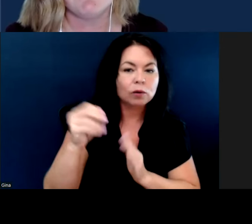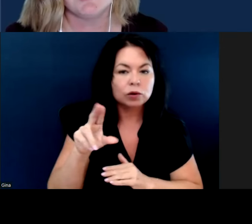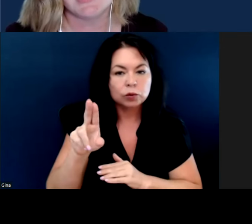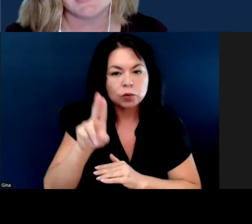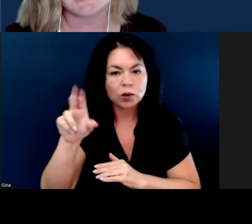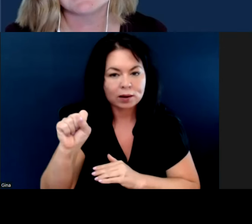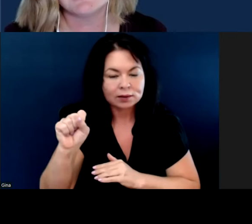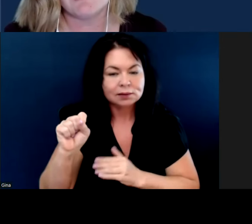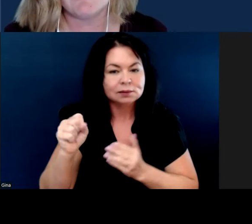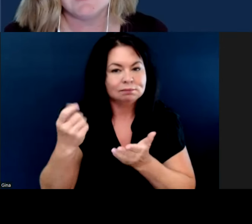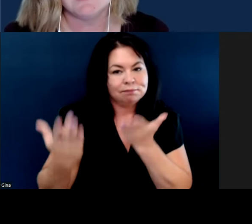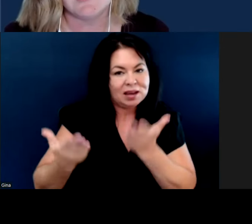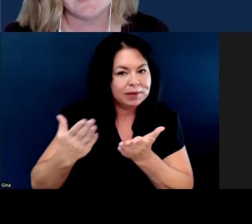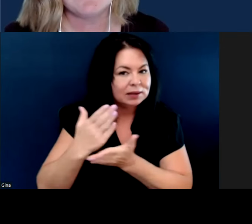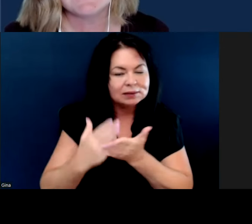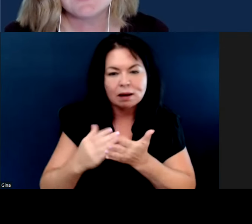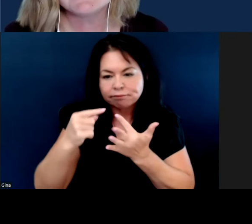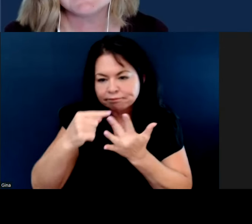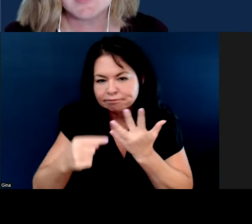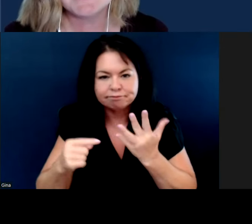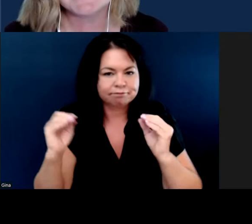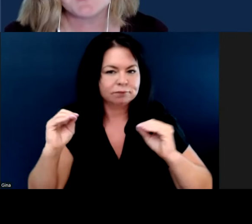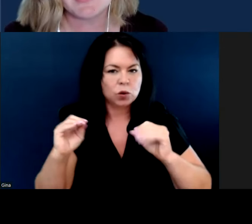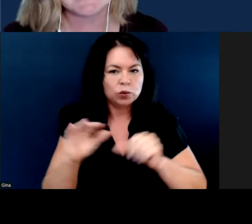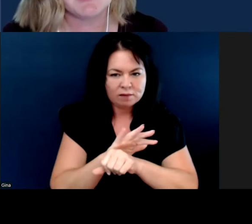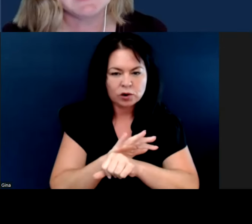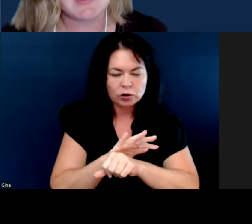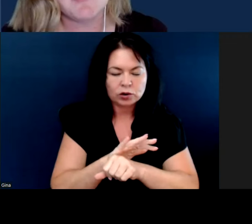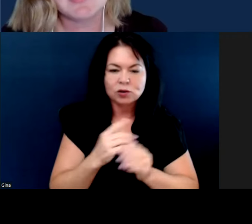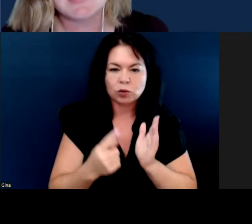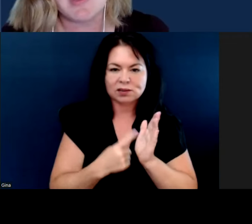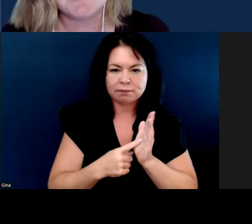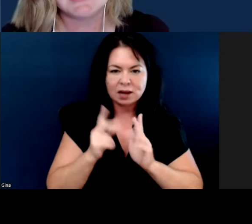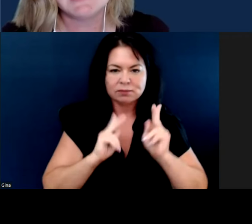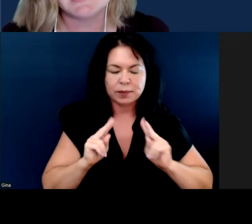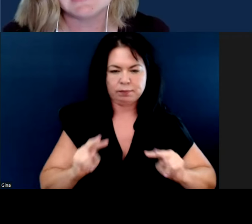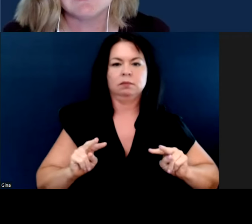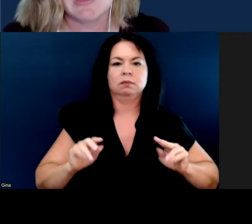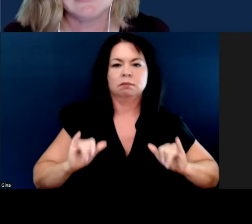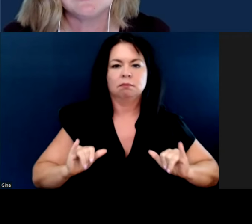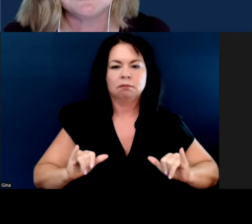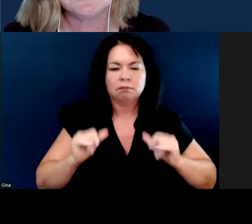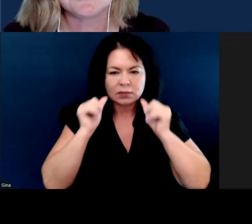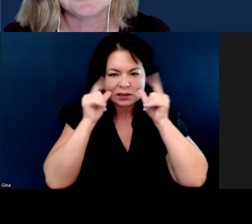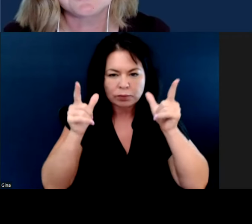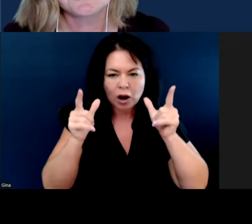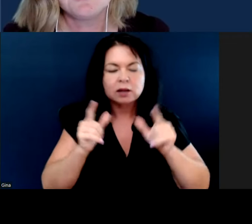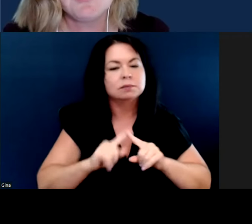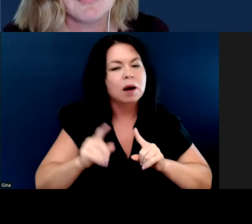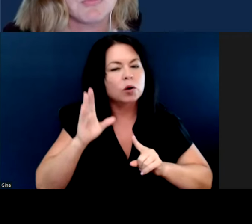routine foot care. So this does come as a surprise, but we'll talk about some options here as well.